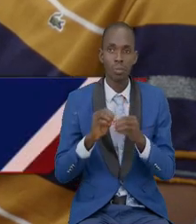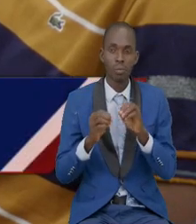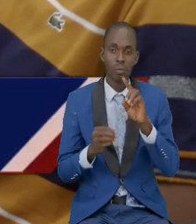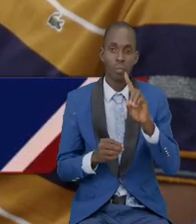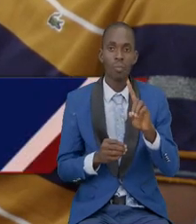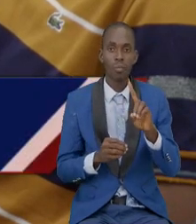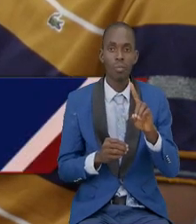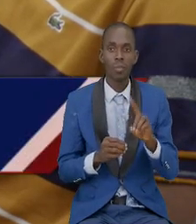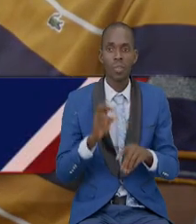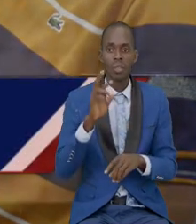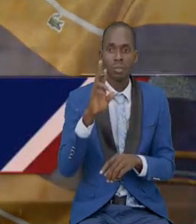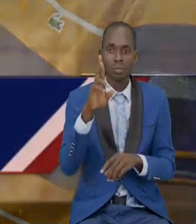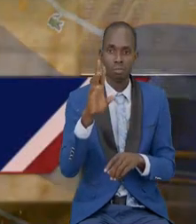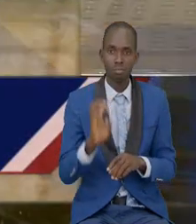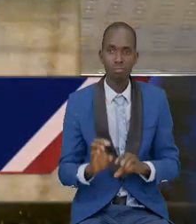recommitment to